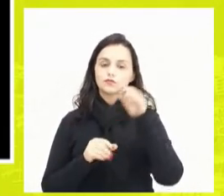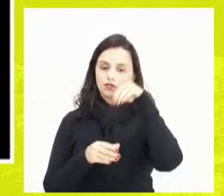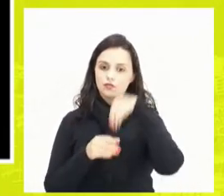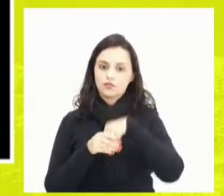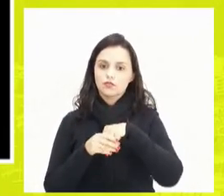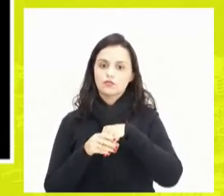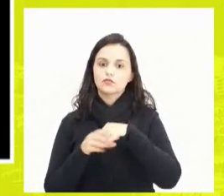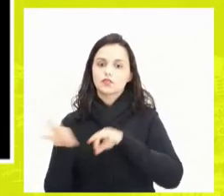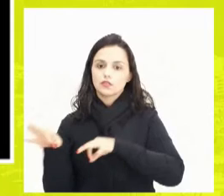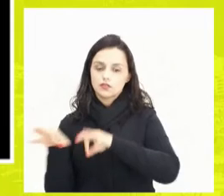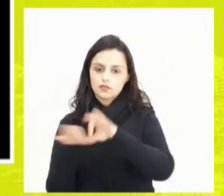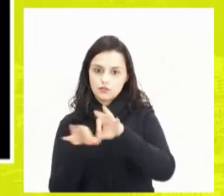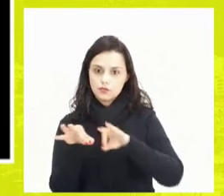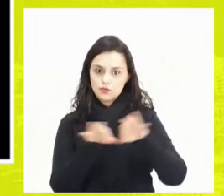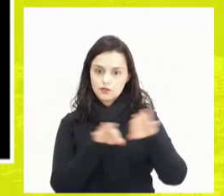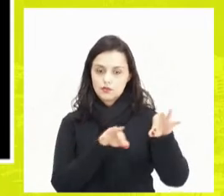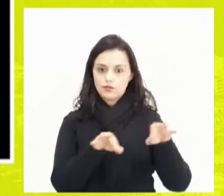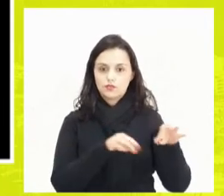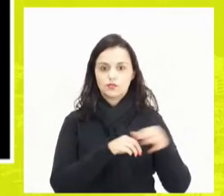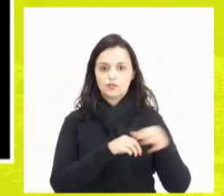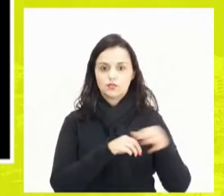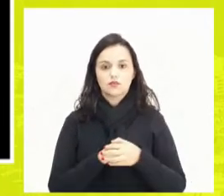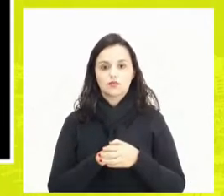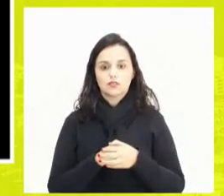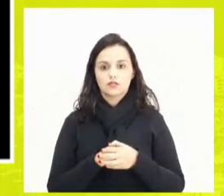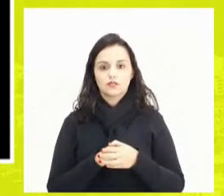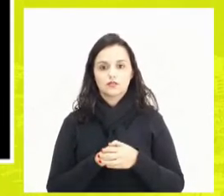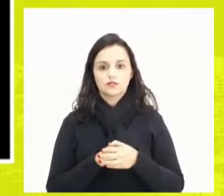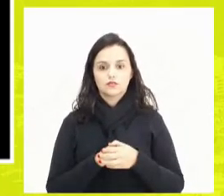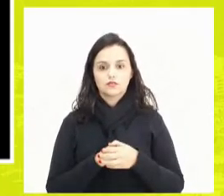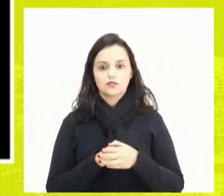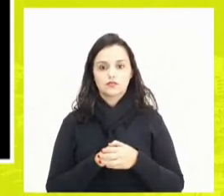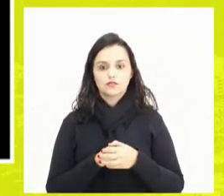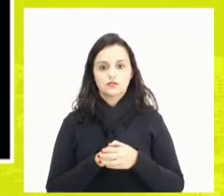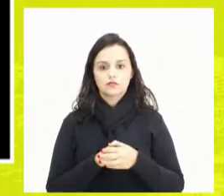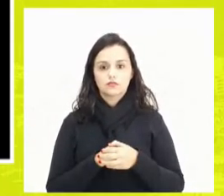what's happening all together because uh